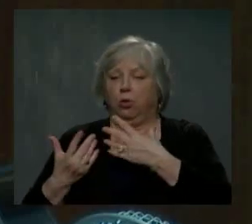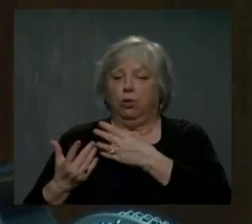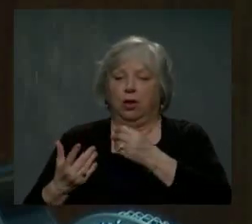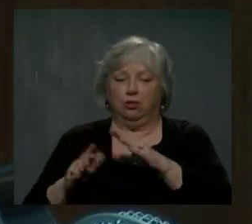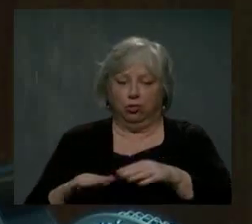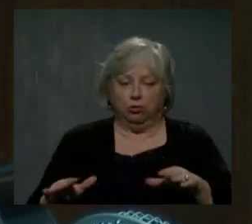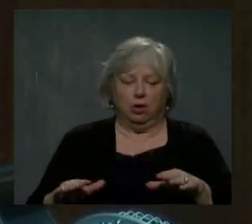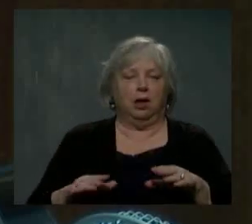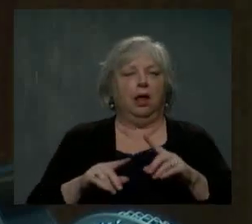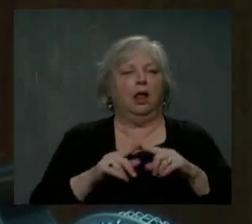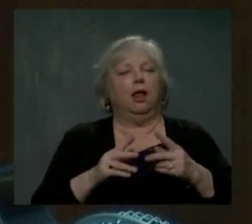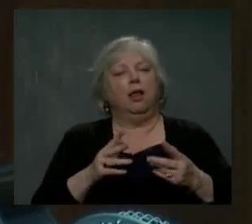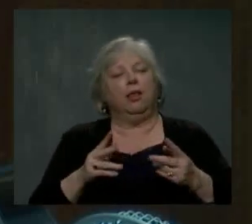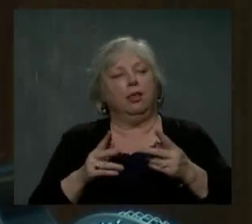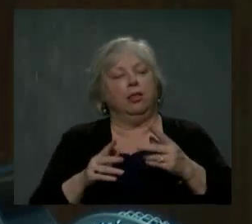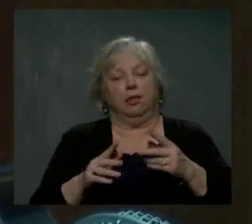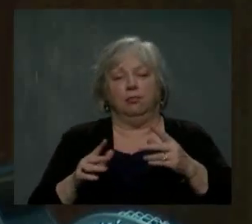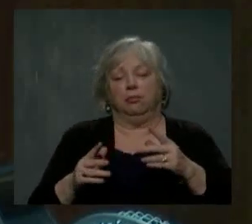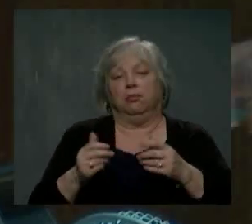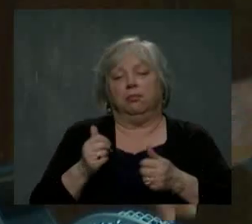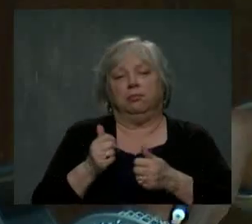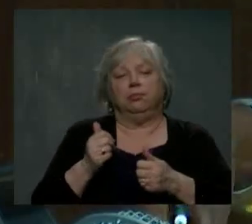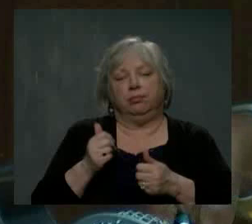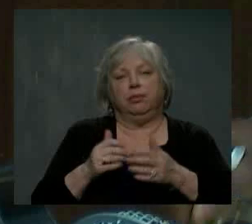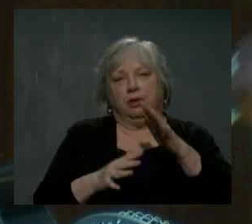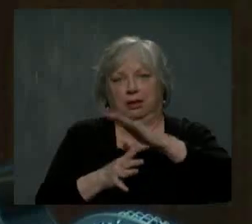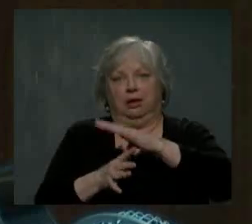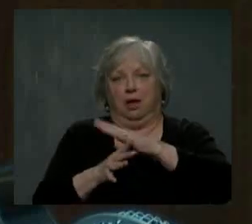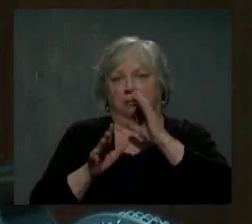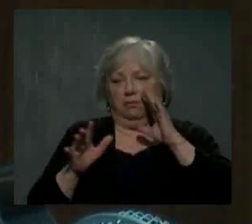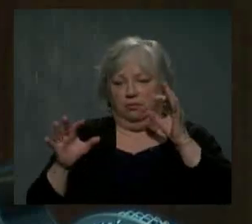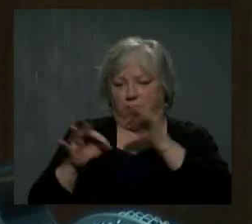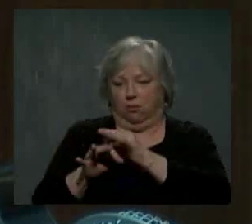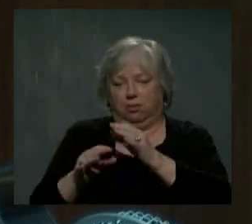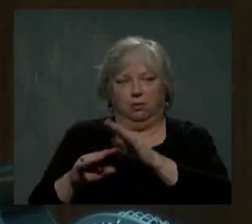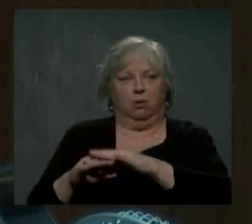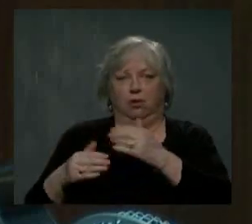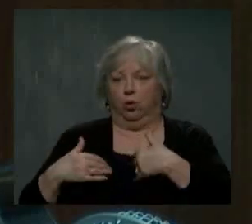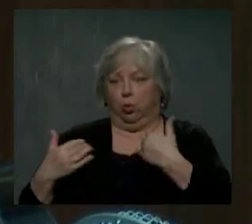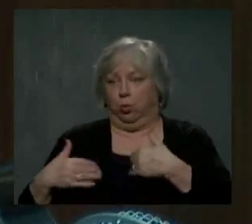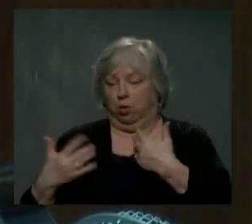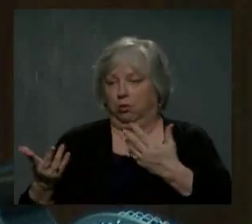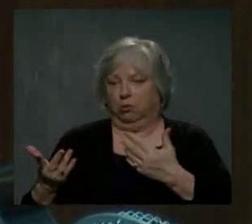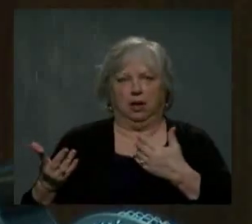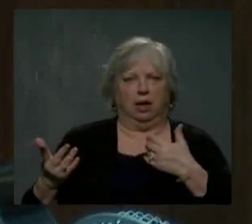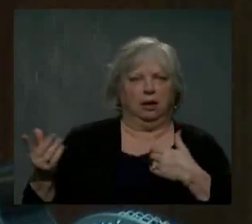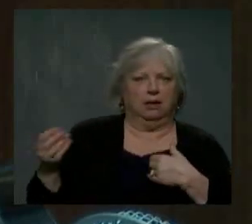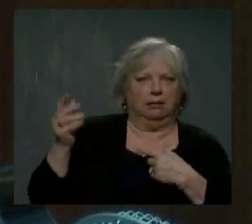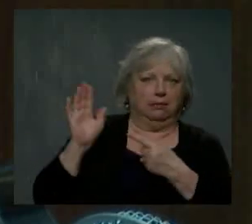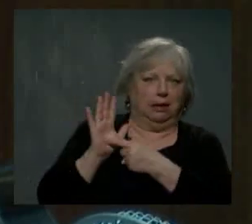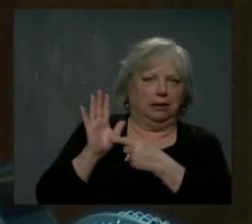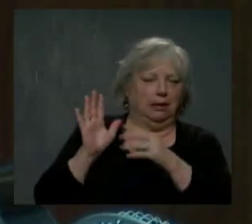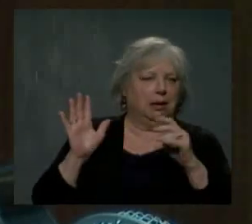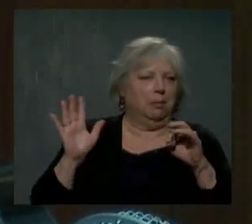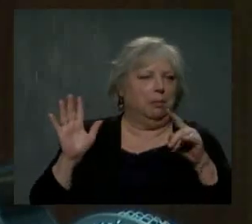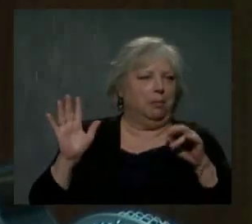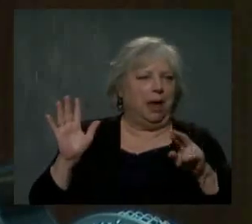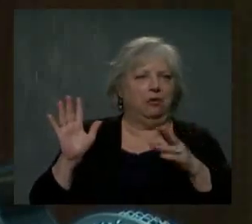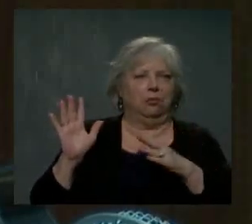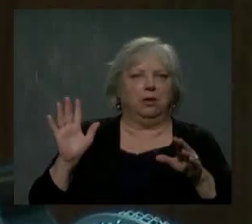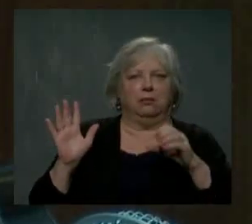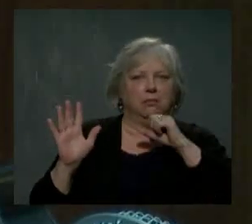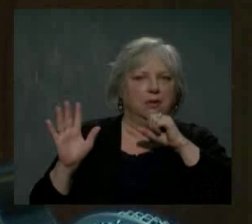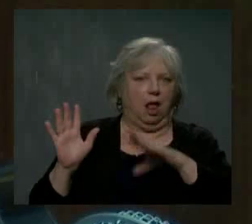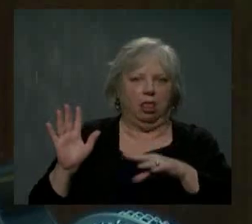of that group is youth. I have their master plan right here. There's nothing in here